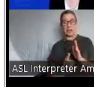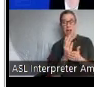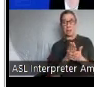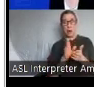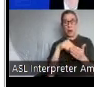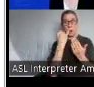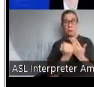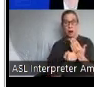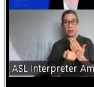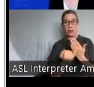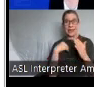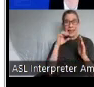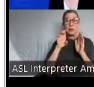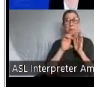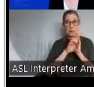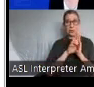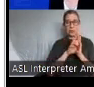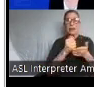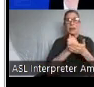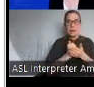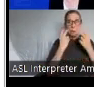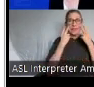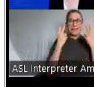has elevations, it would just be really helpful to see.